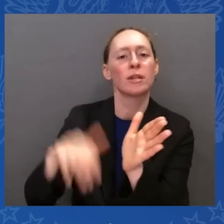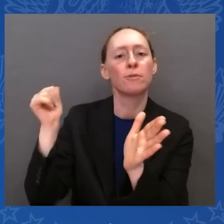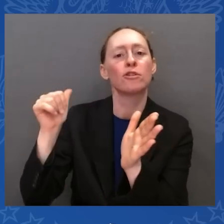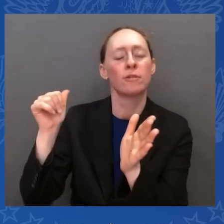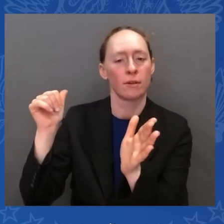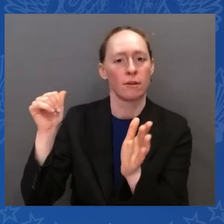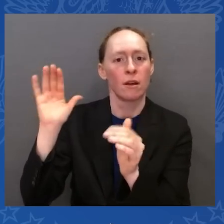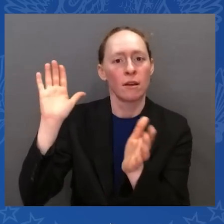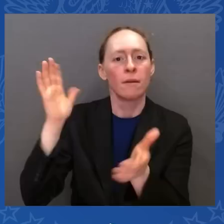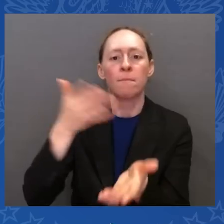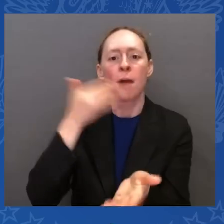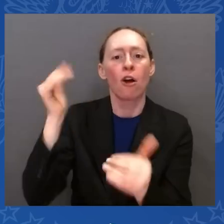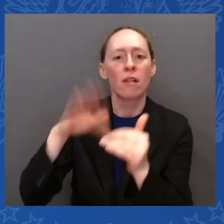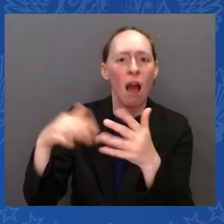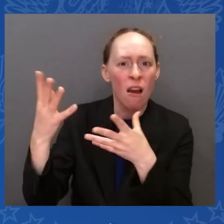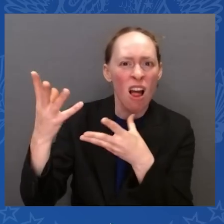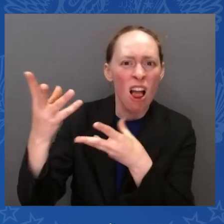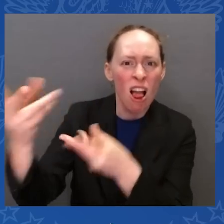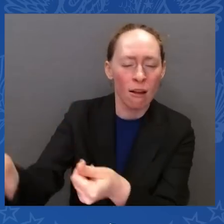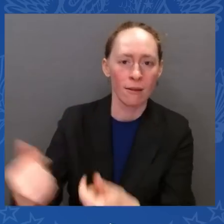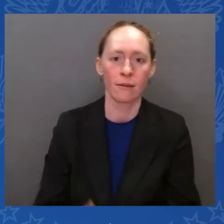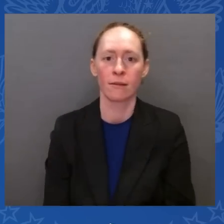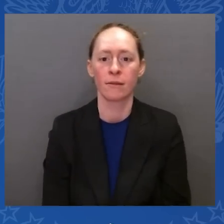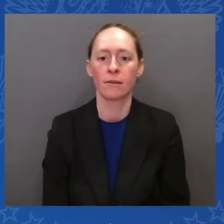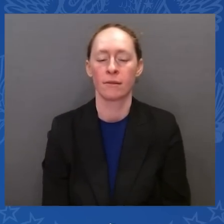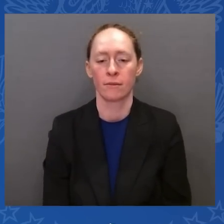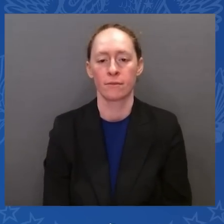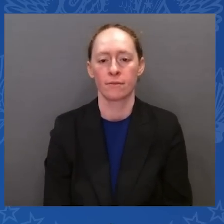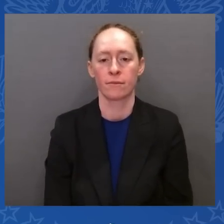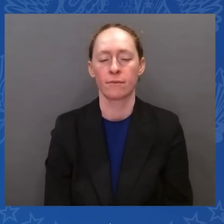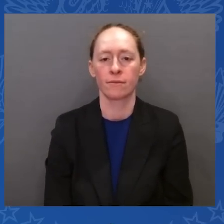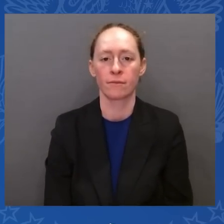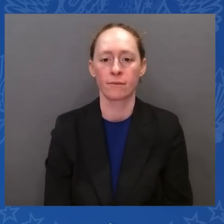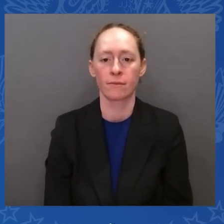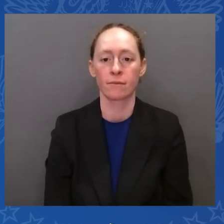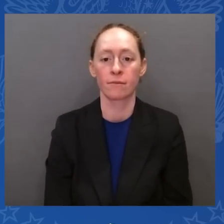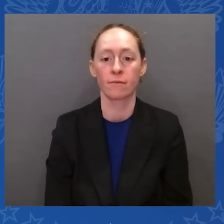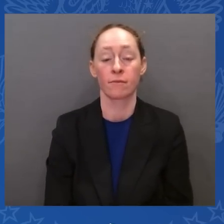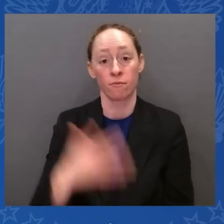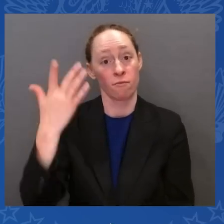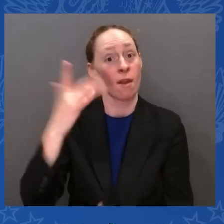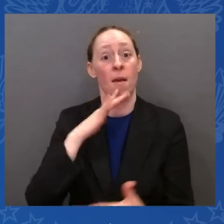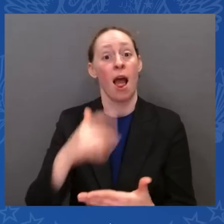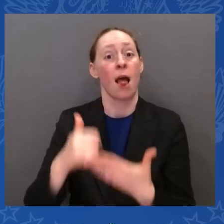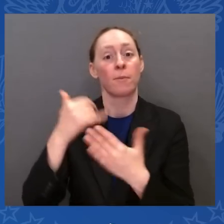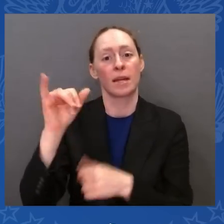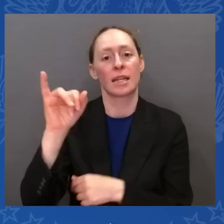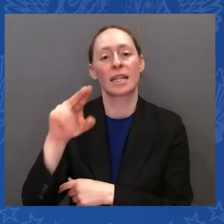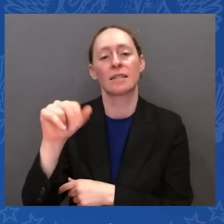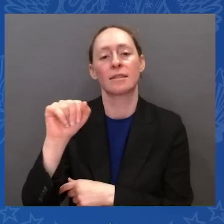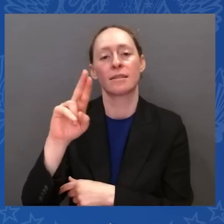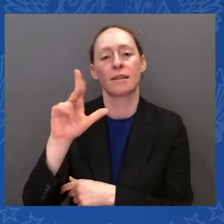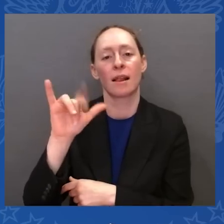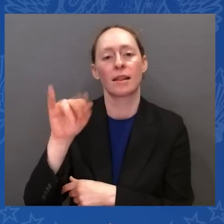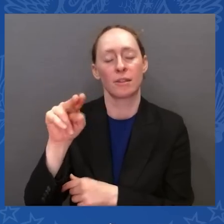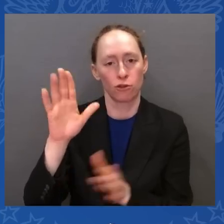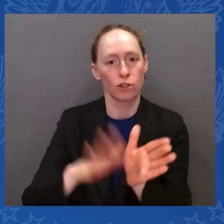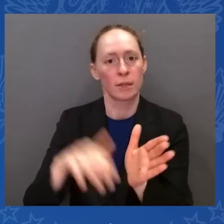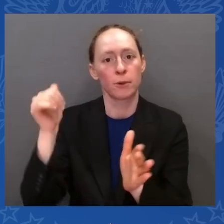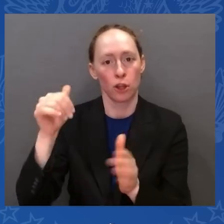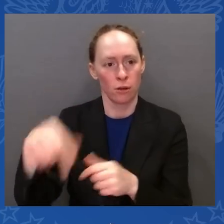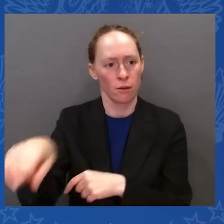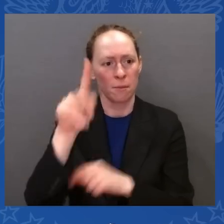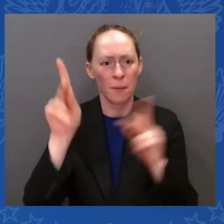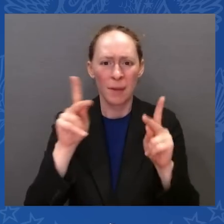prescription drug prices. In addition, that's on top of the $160 billion in budget savings we